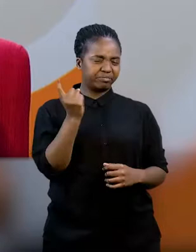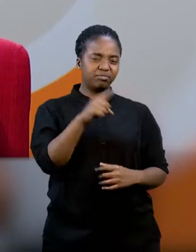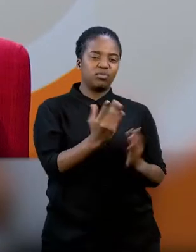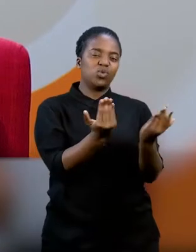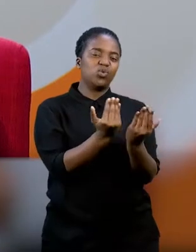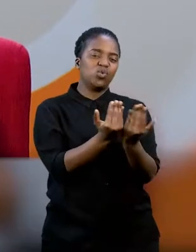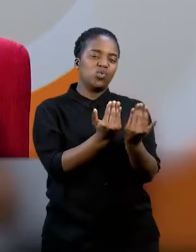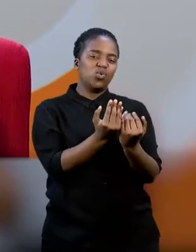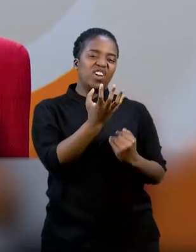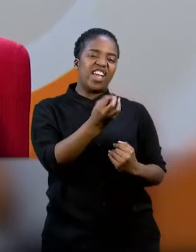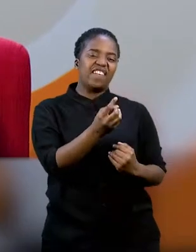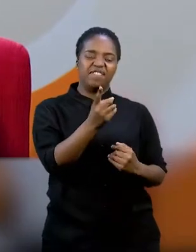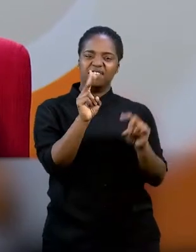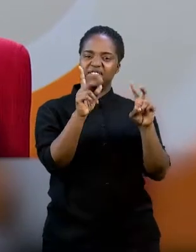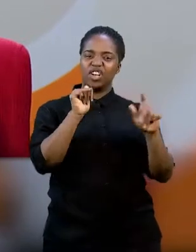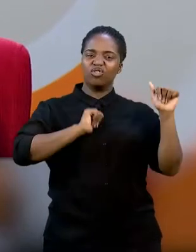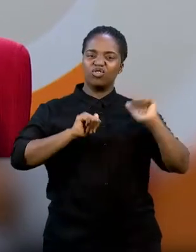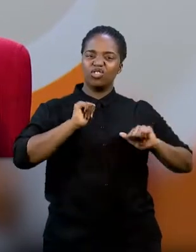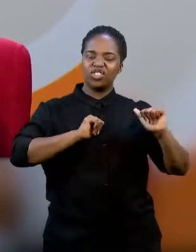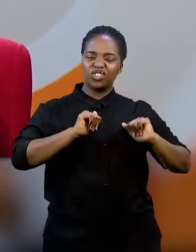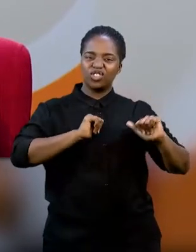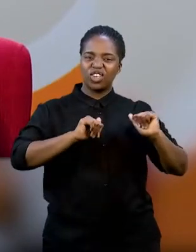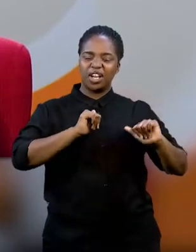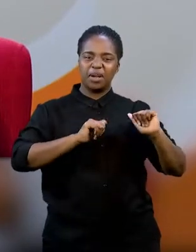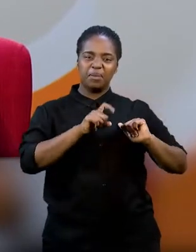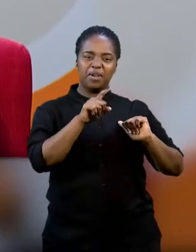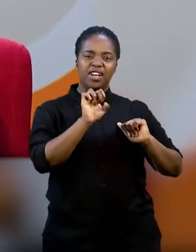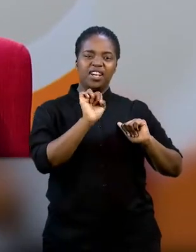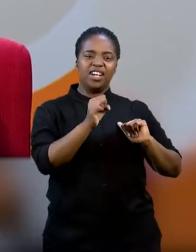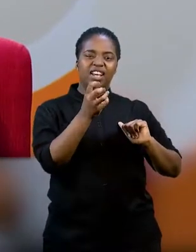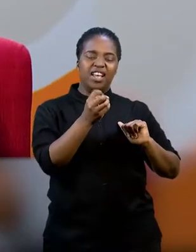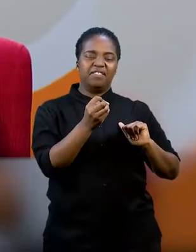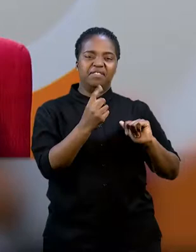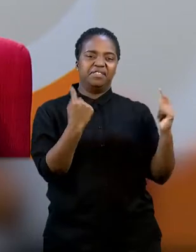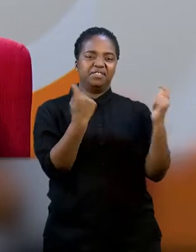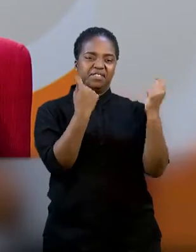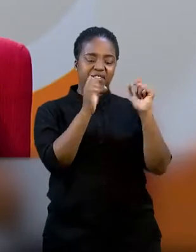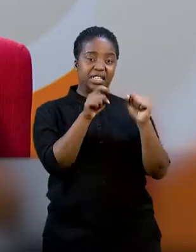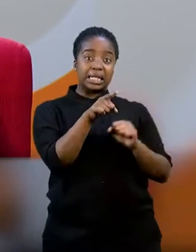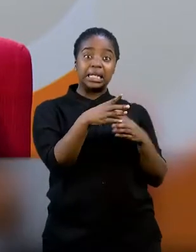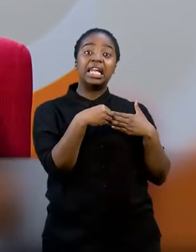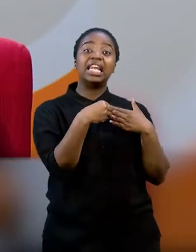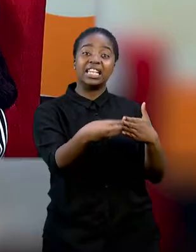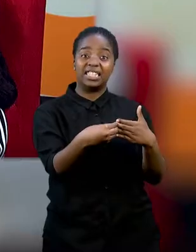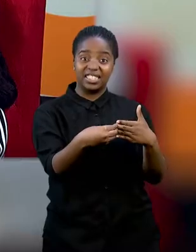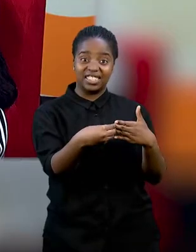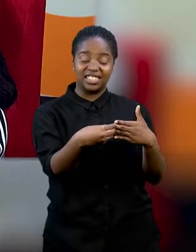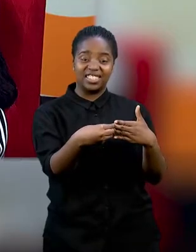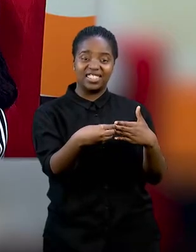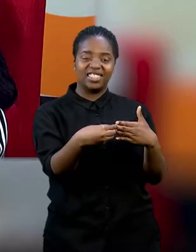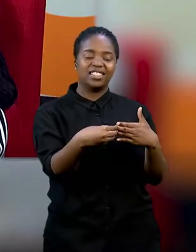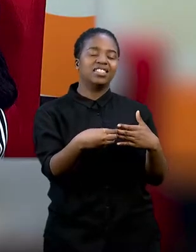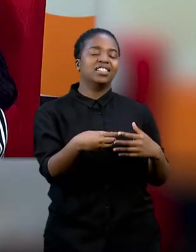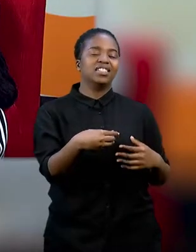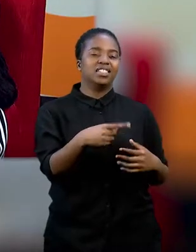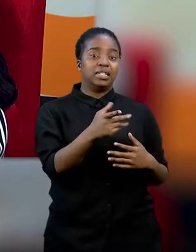di go re ko sekolong di concert le le leader a tsa